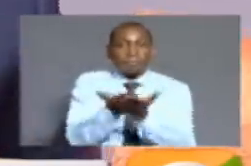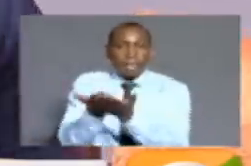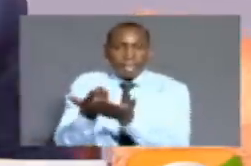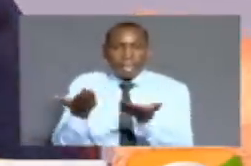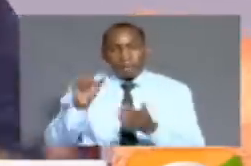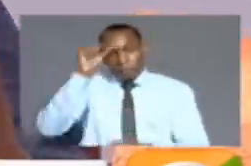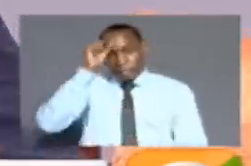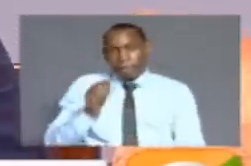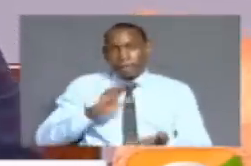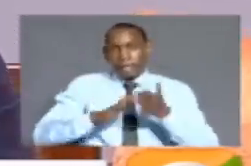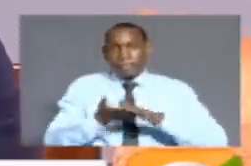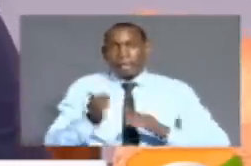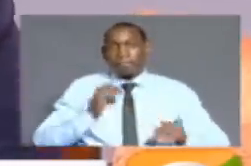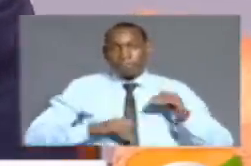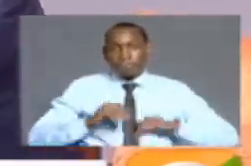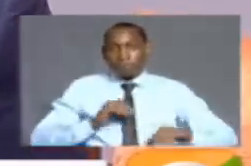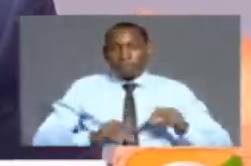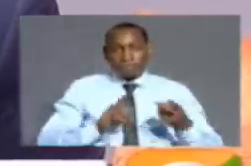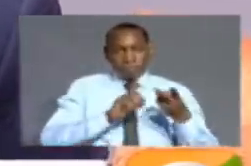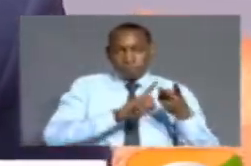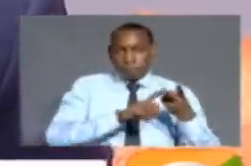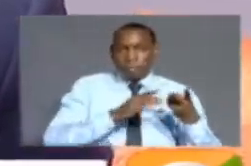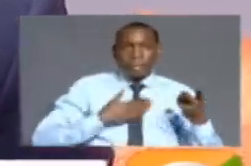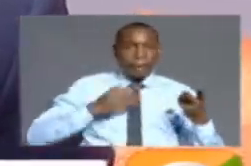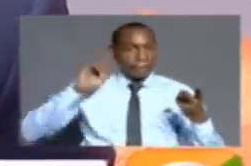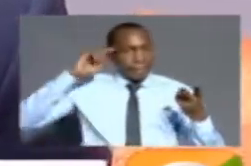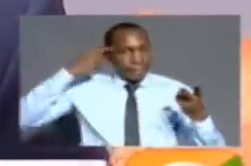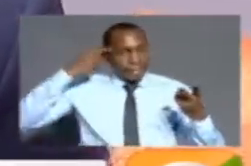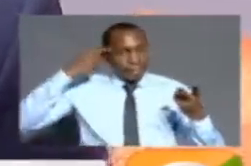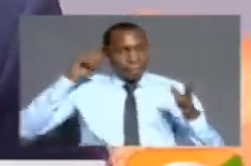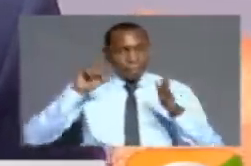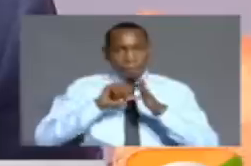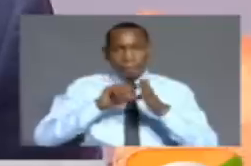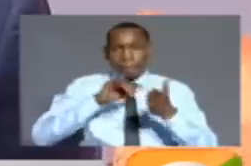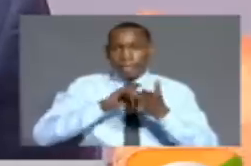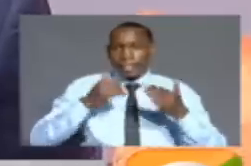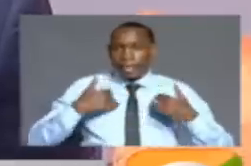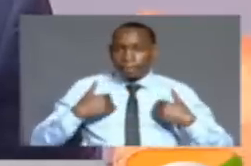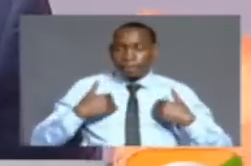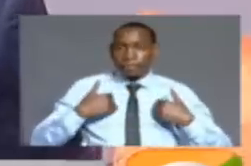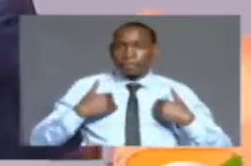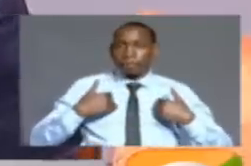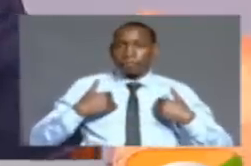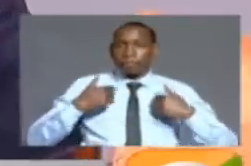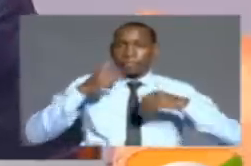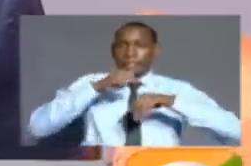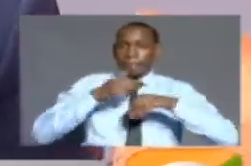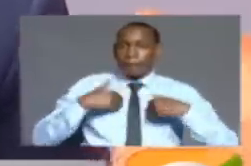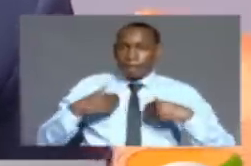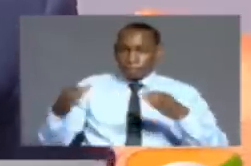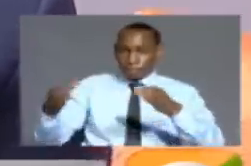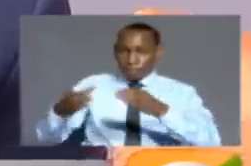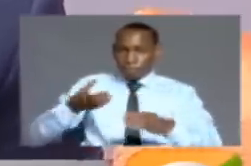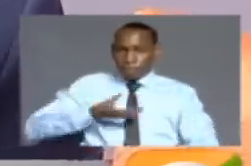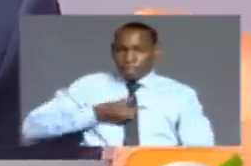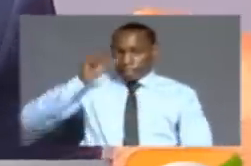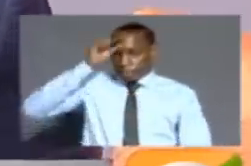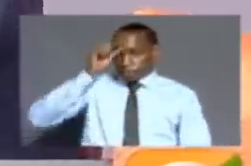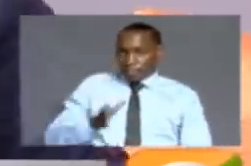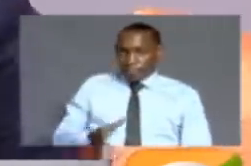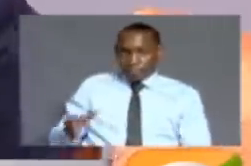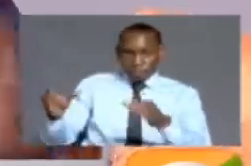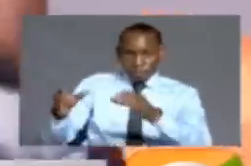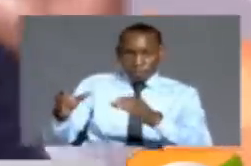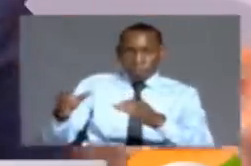That's number one. Number two, I think the problem that we have is that when we have a group of council of governors